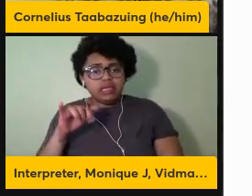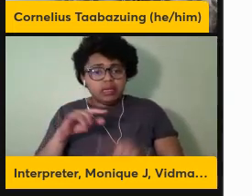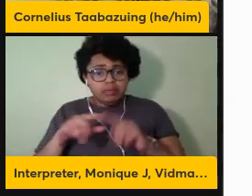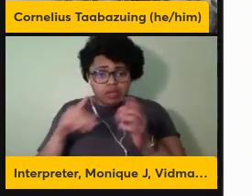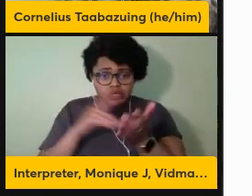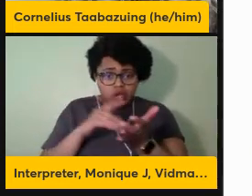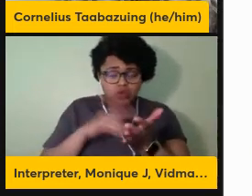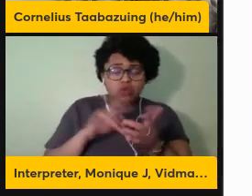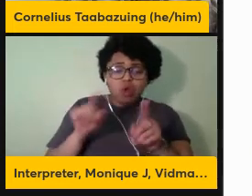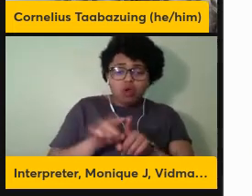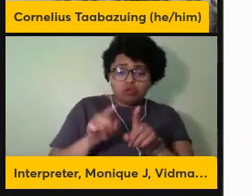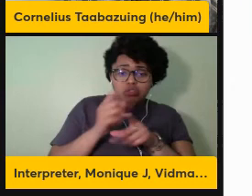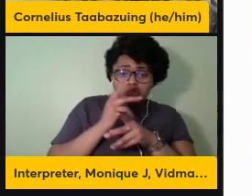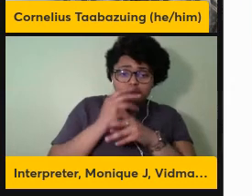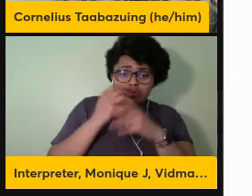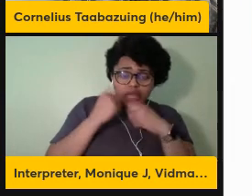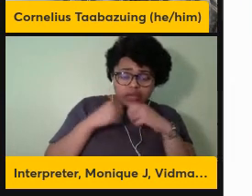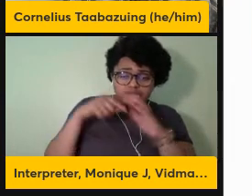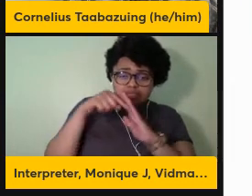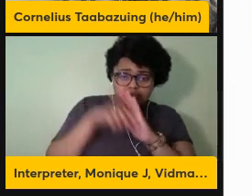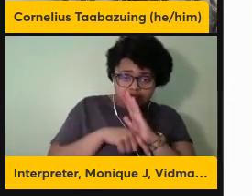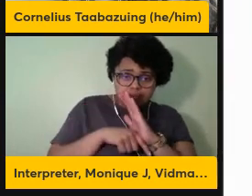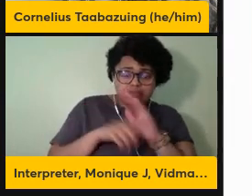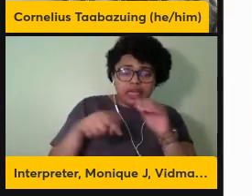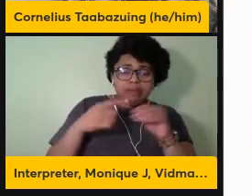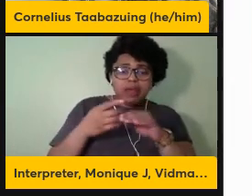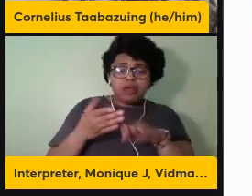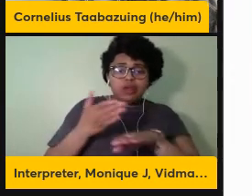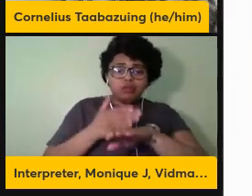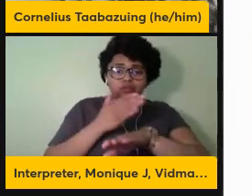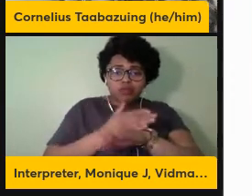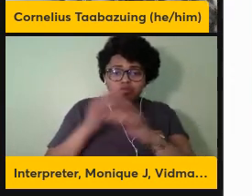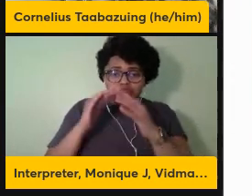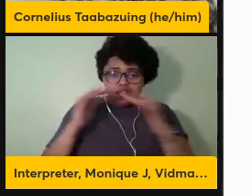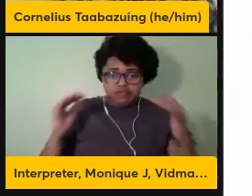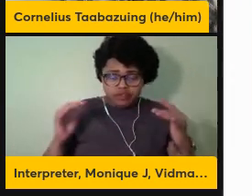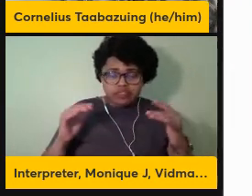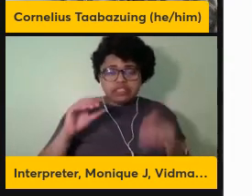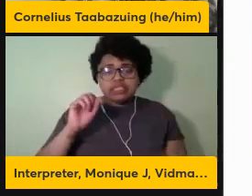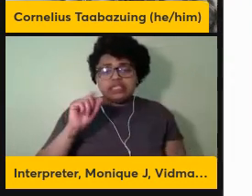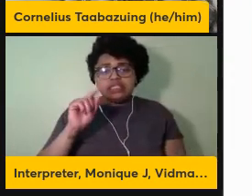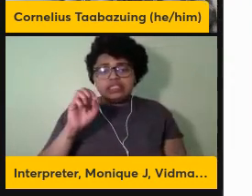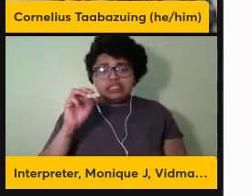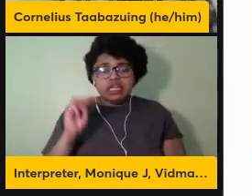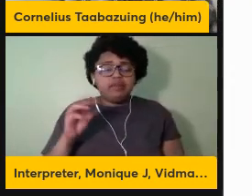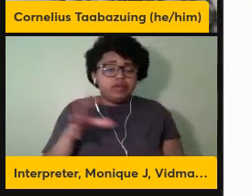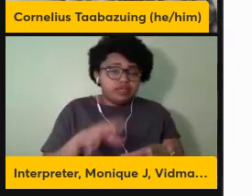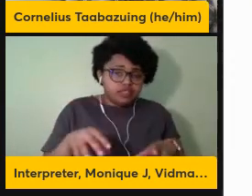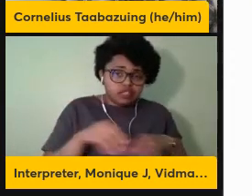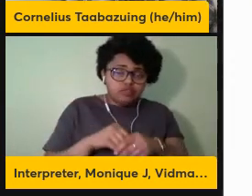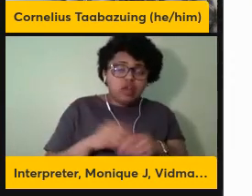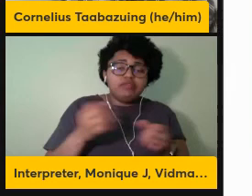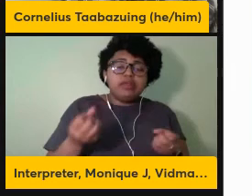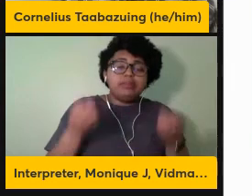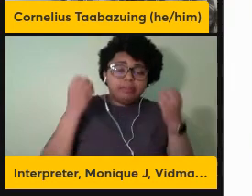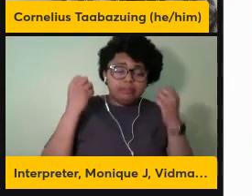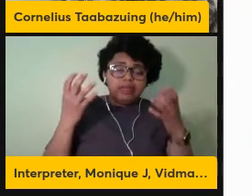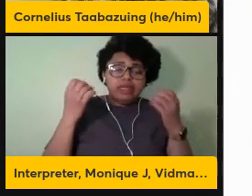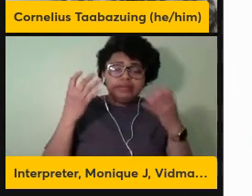about improving diversity and equity in STEM and has been involved in many initiatives that are aimed at increasing